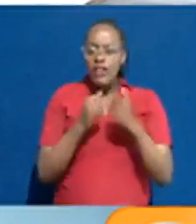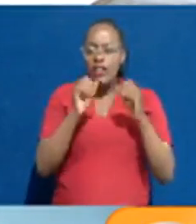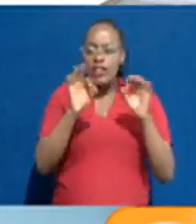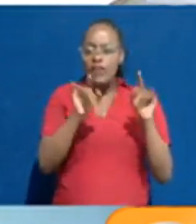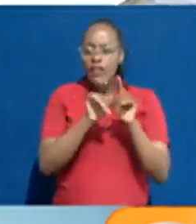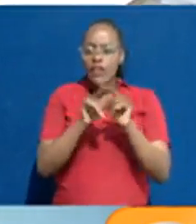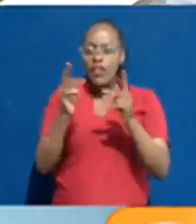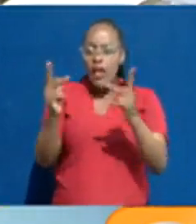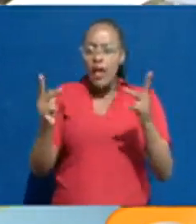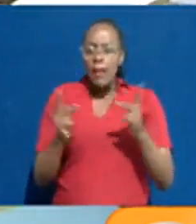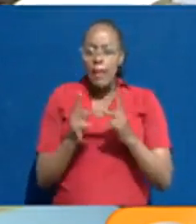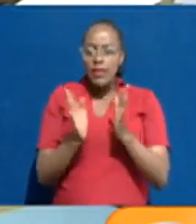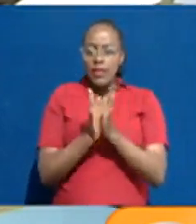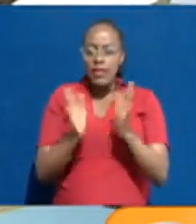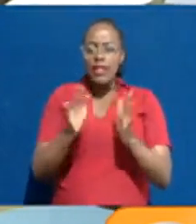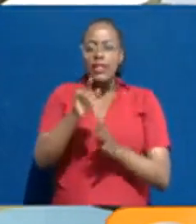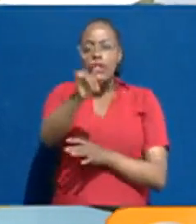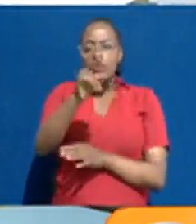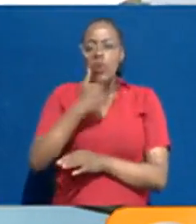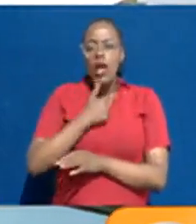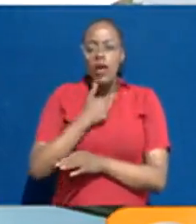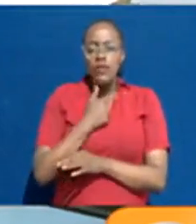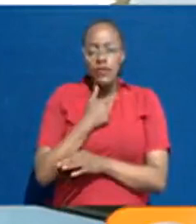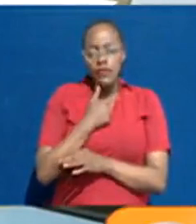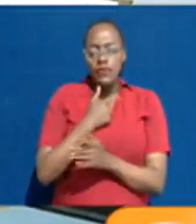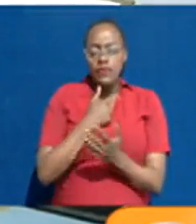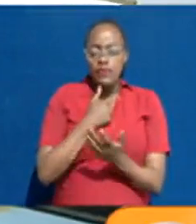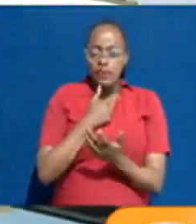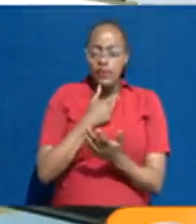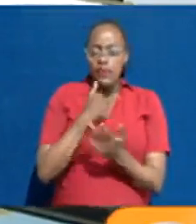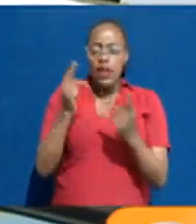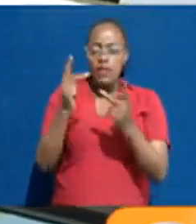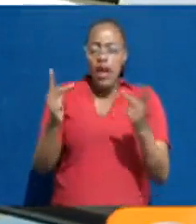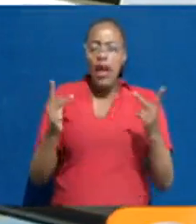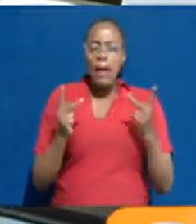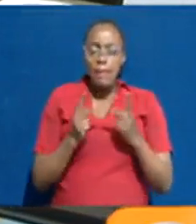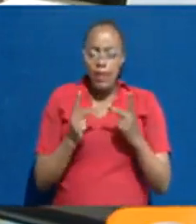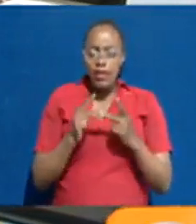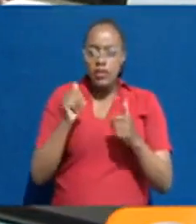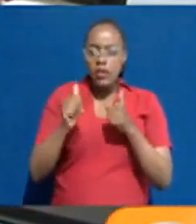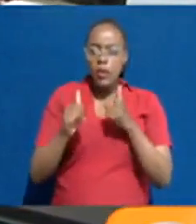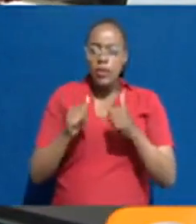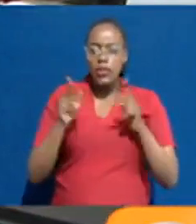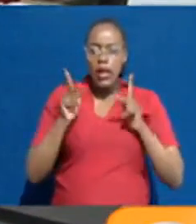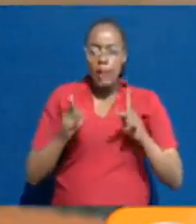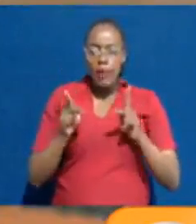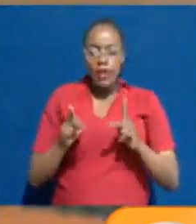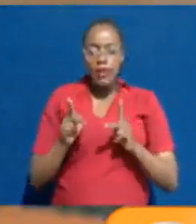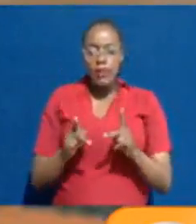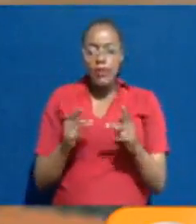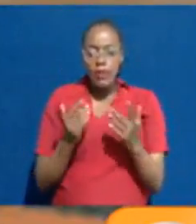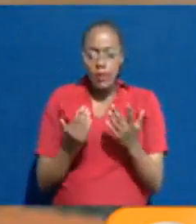place, generally, you have a place that people are...